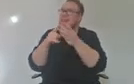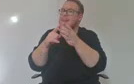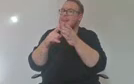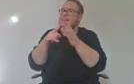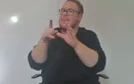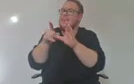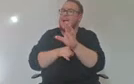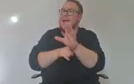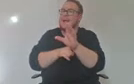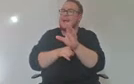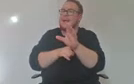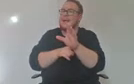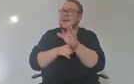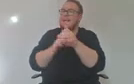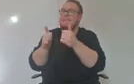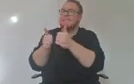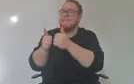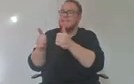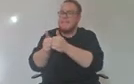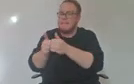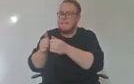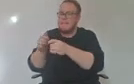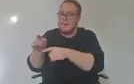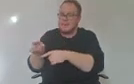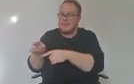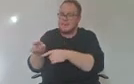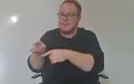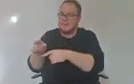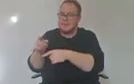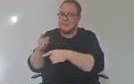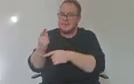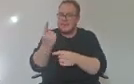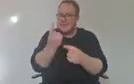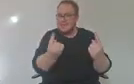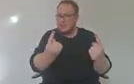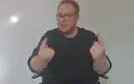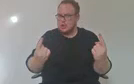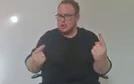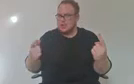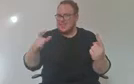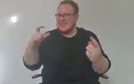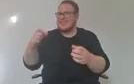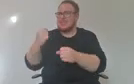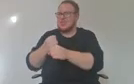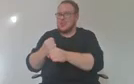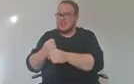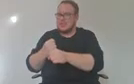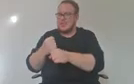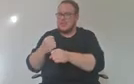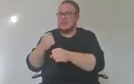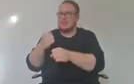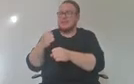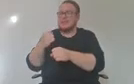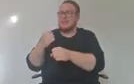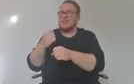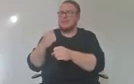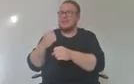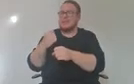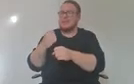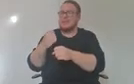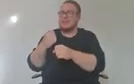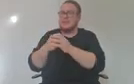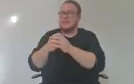local and within each CCG sources of information and advocates,